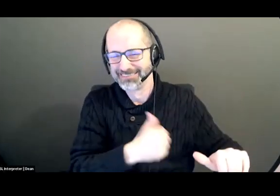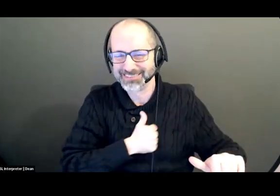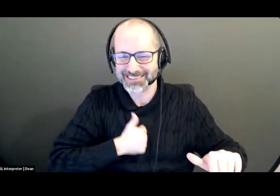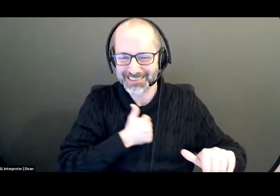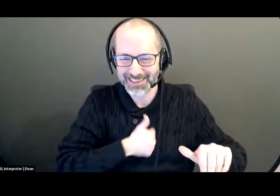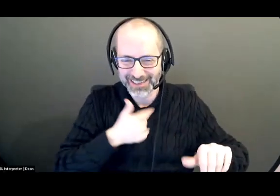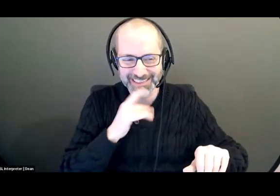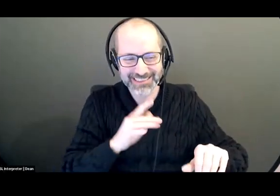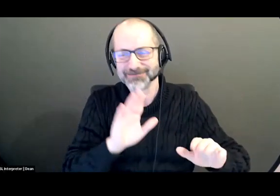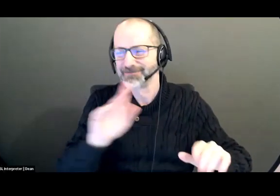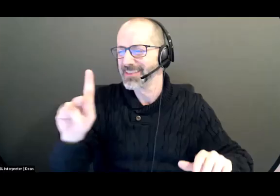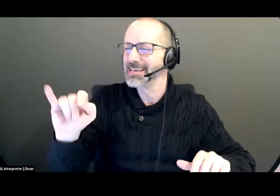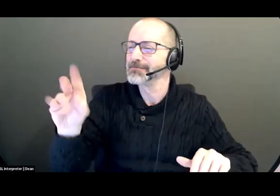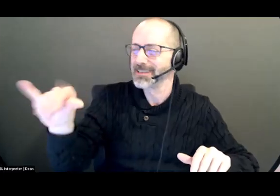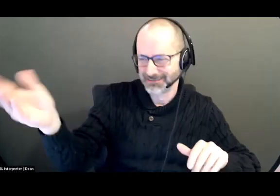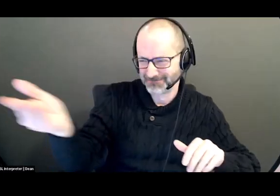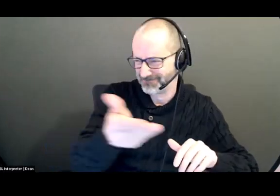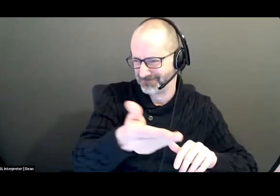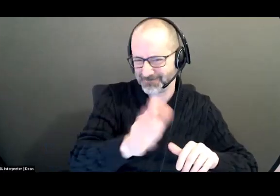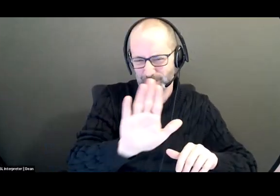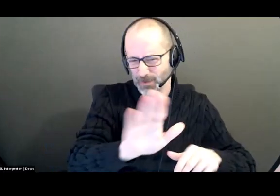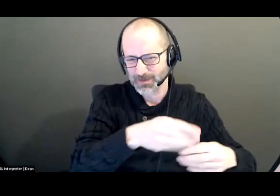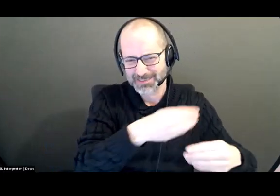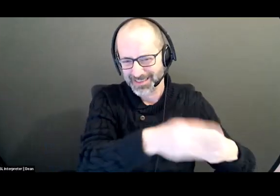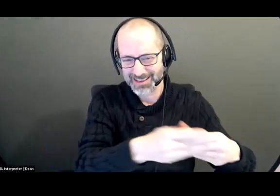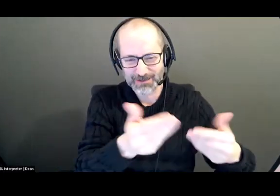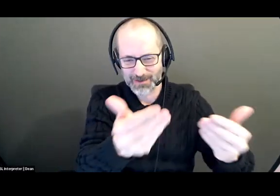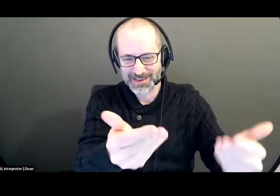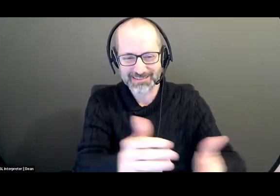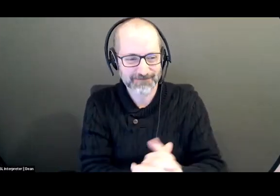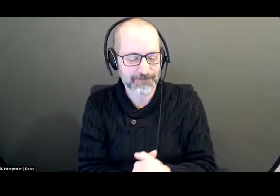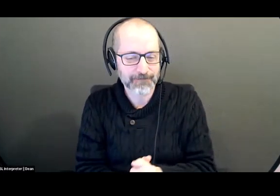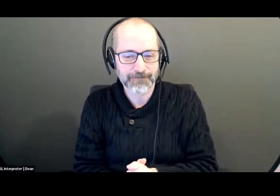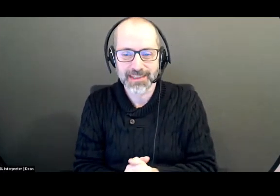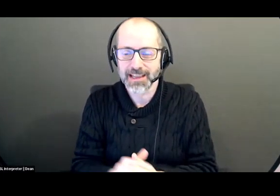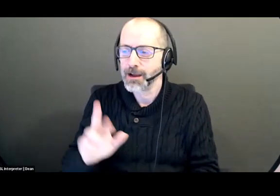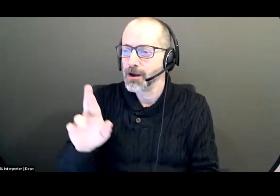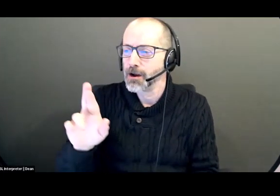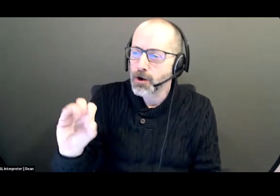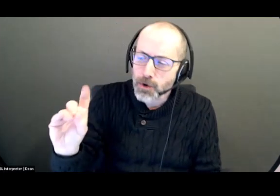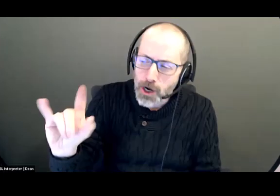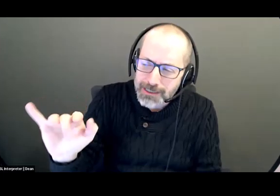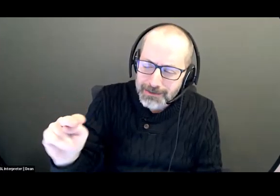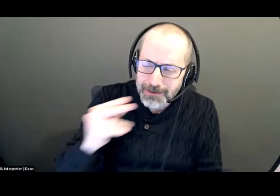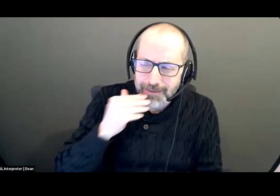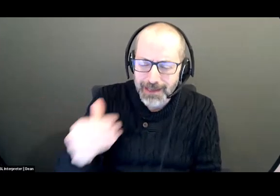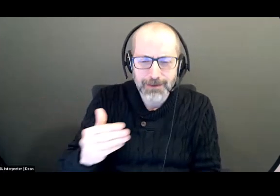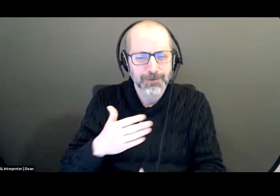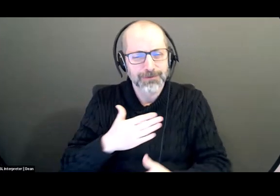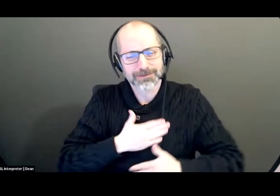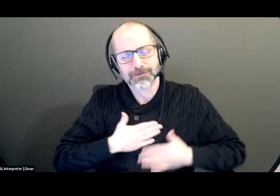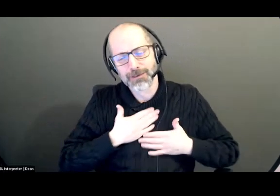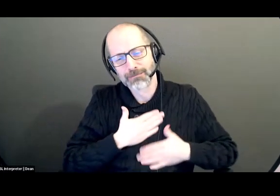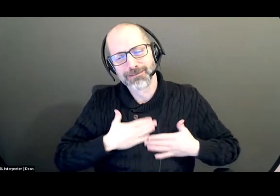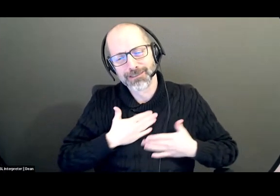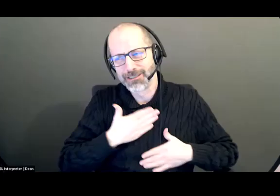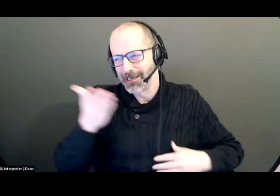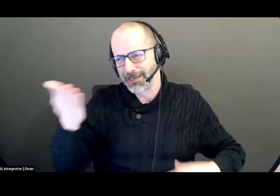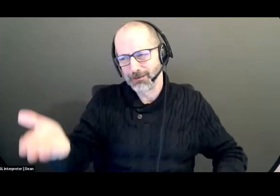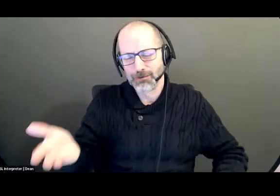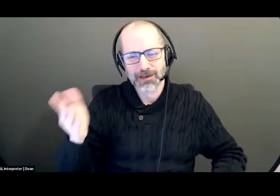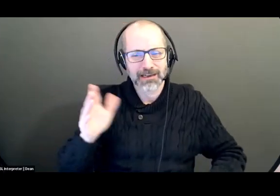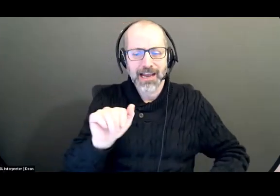There is a next slide, but we'll progress past my slide and we'll go to Kimberly's slide. Thanks very much. Thank you,